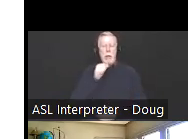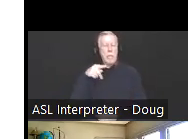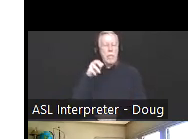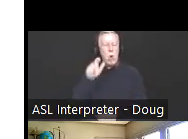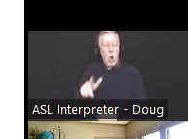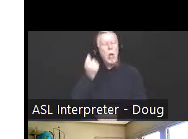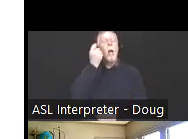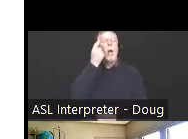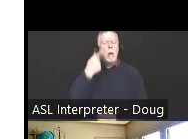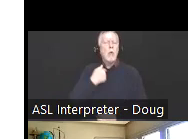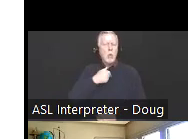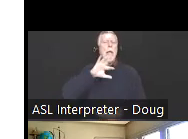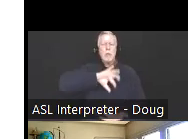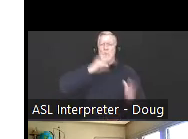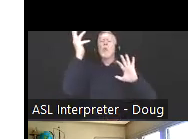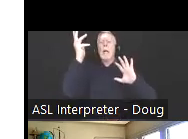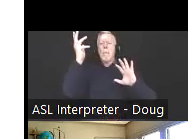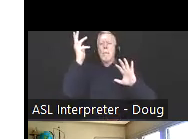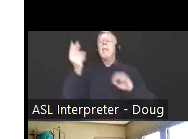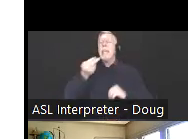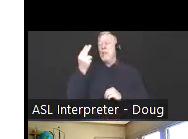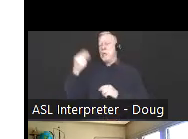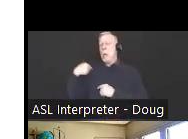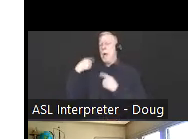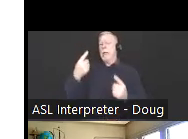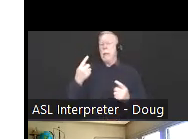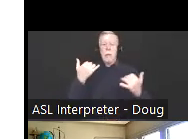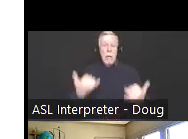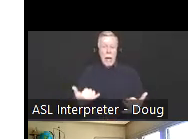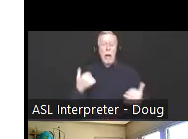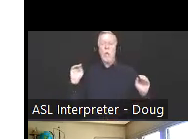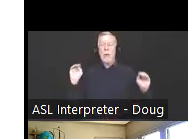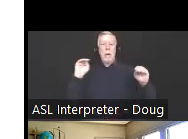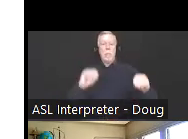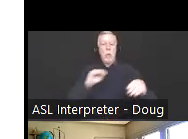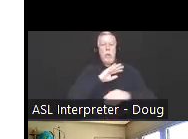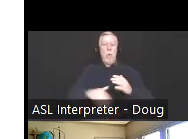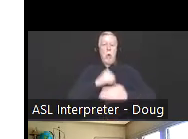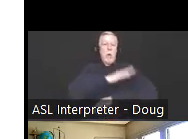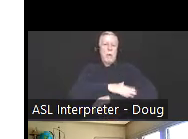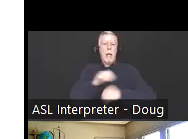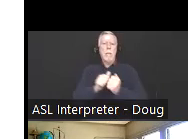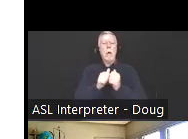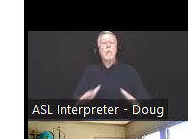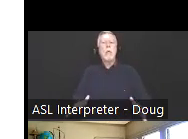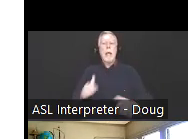historically, right? And this is a way of getting all that on the table without pointing to people who may